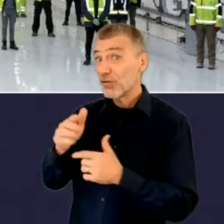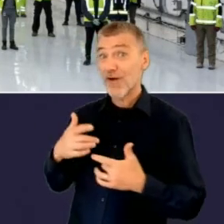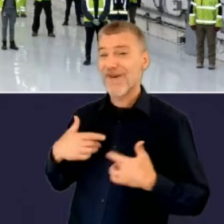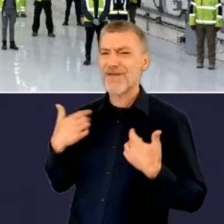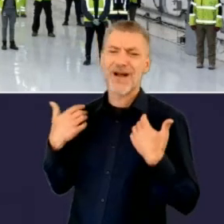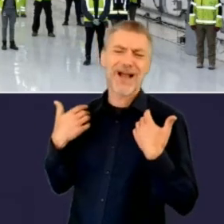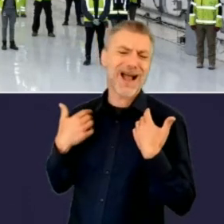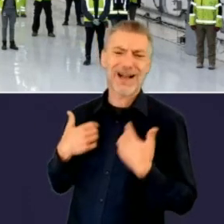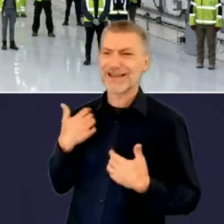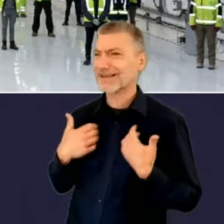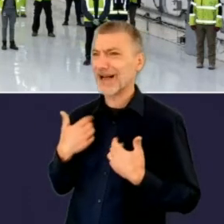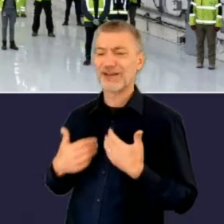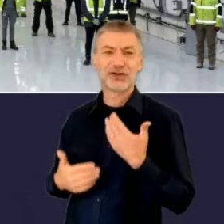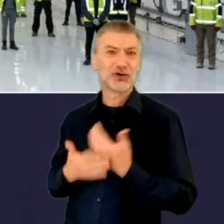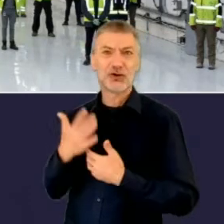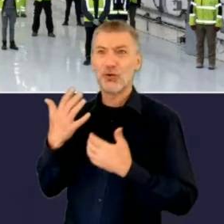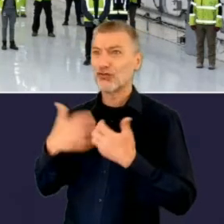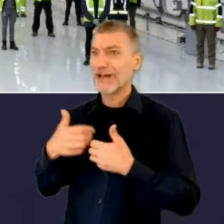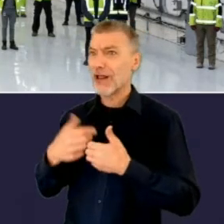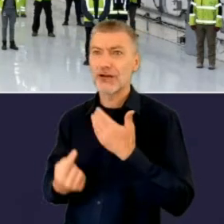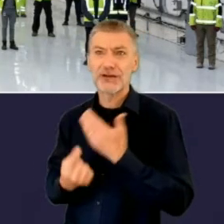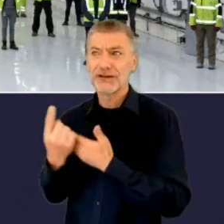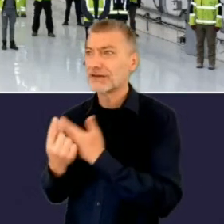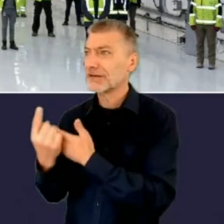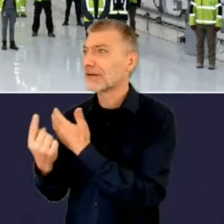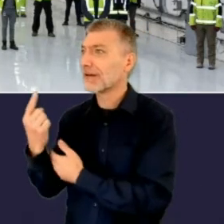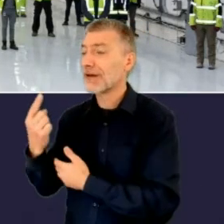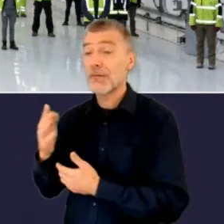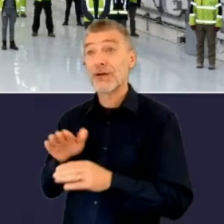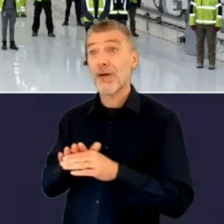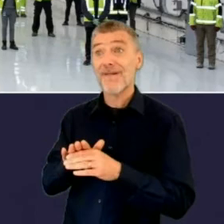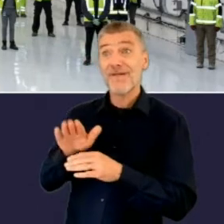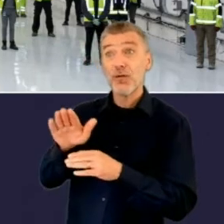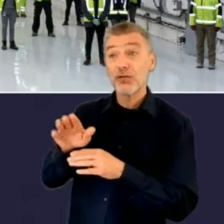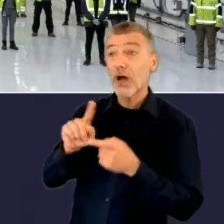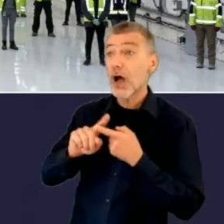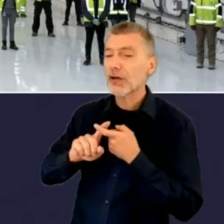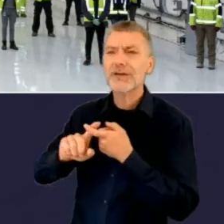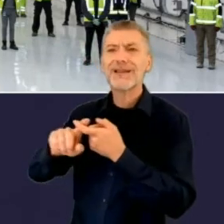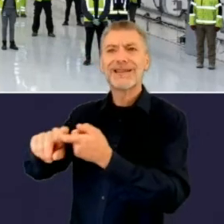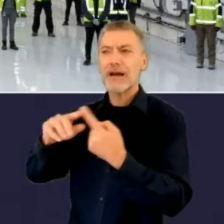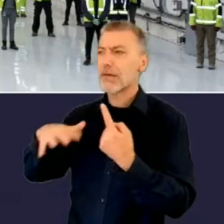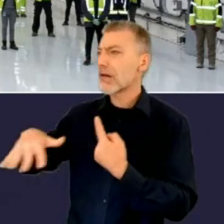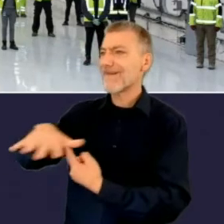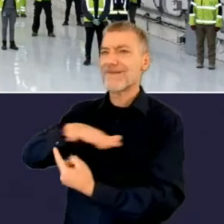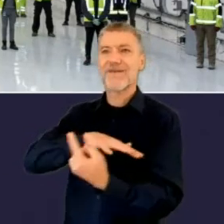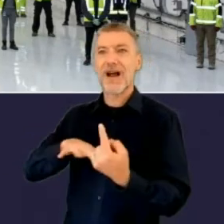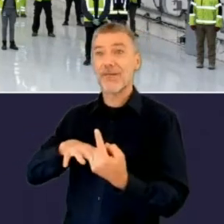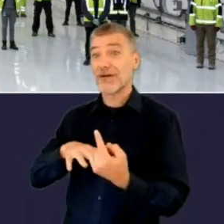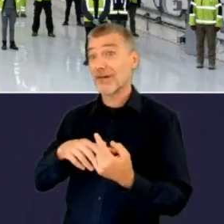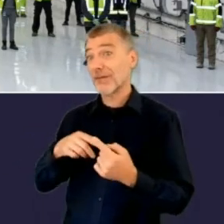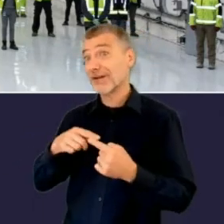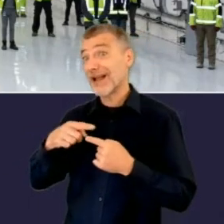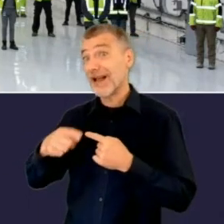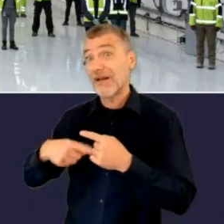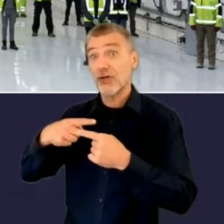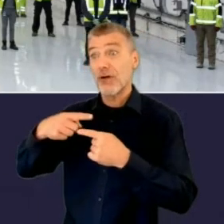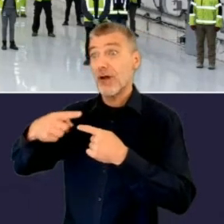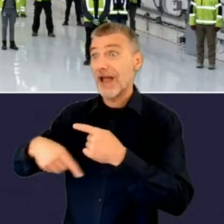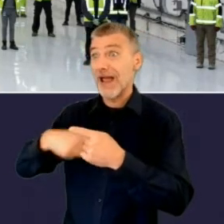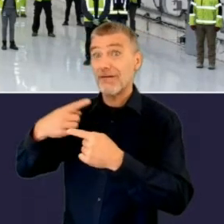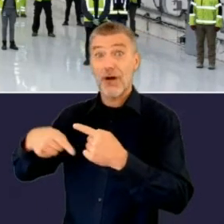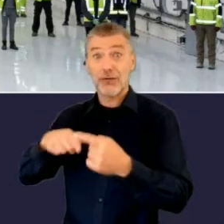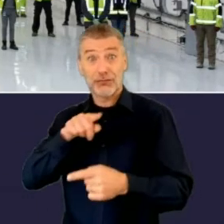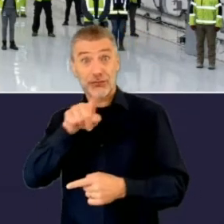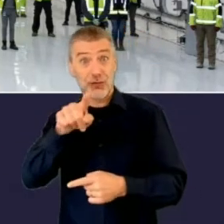technology coming out to enable a more sustainable environment. And hopefully, as the years progress, you'll be able to be a part of this revolution and